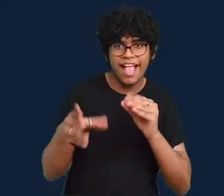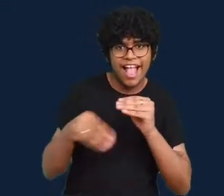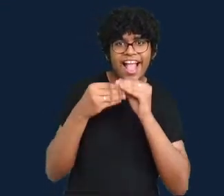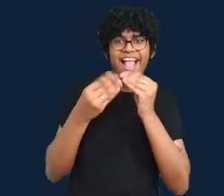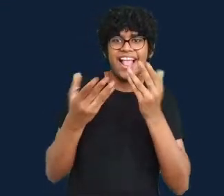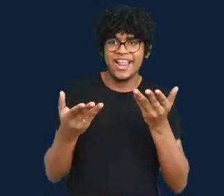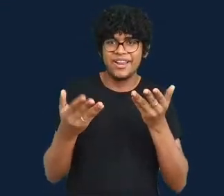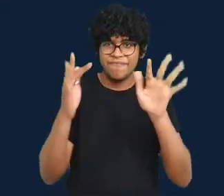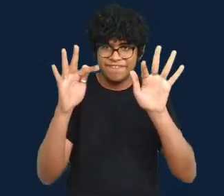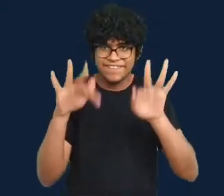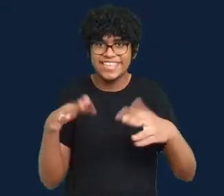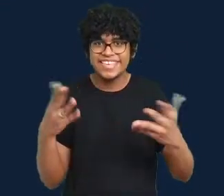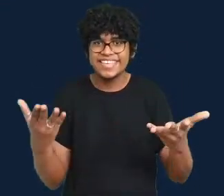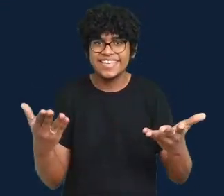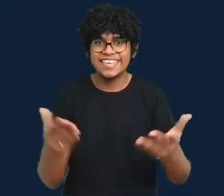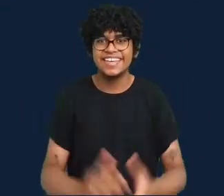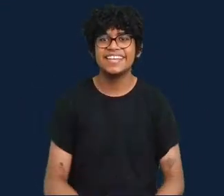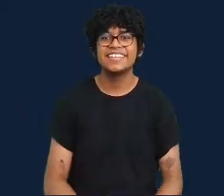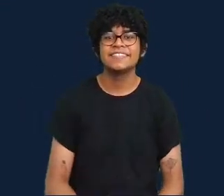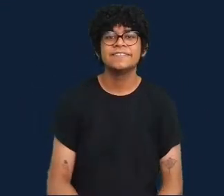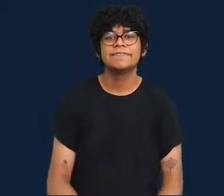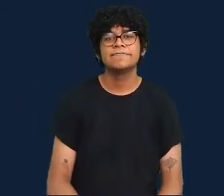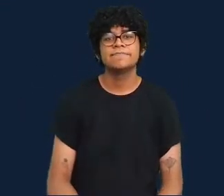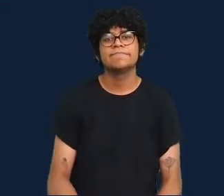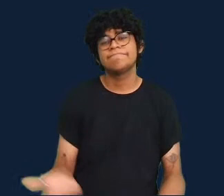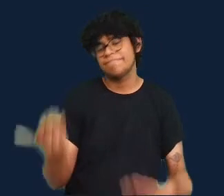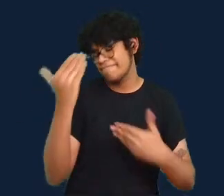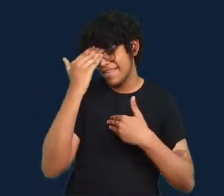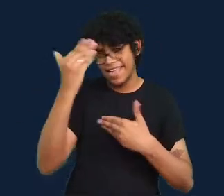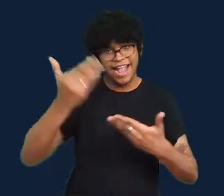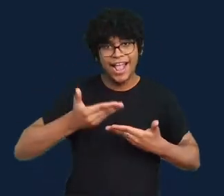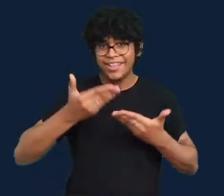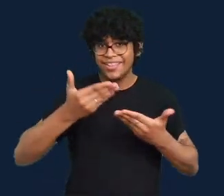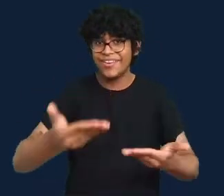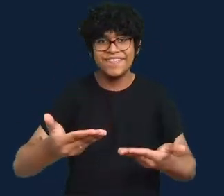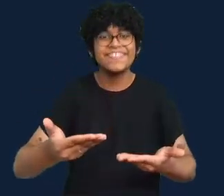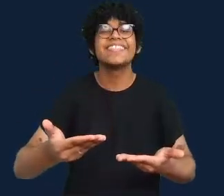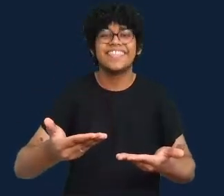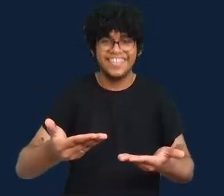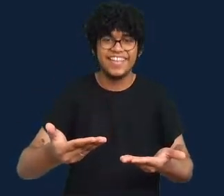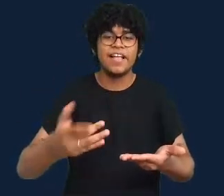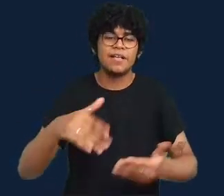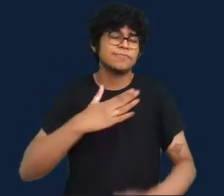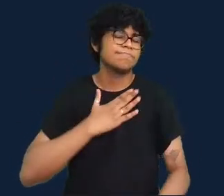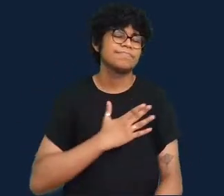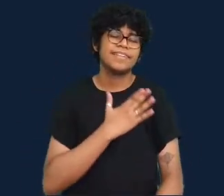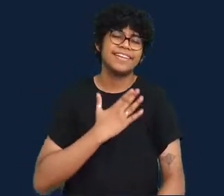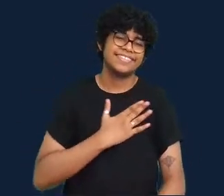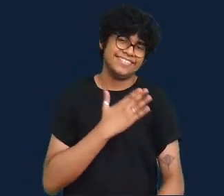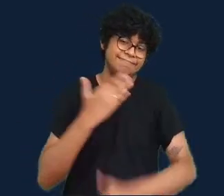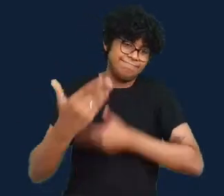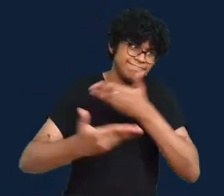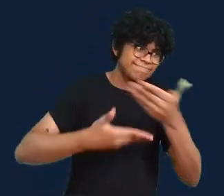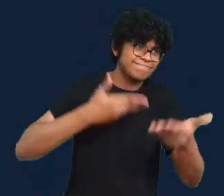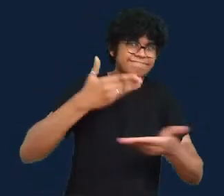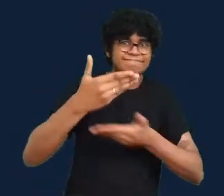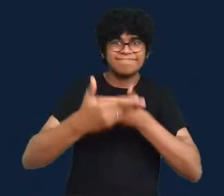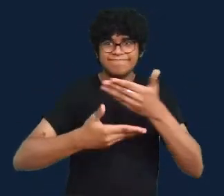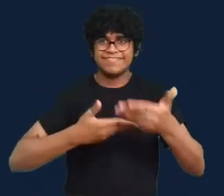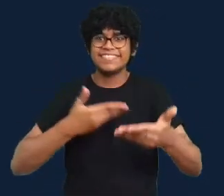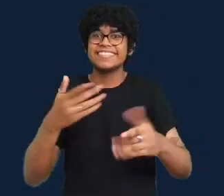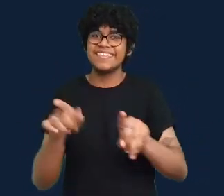Thank you for having me. It was a pleasure interacting with you. Like learning different perspectives is